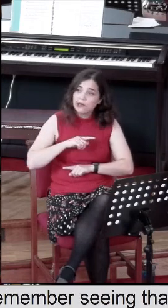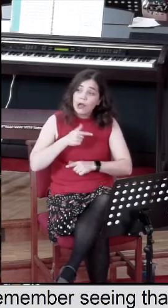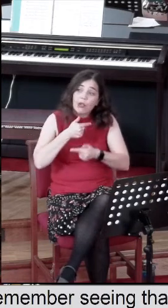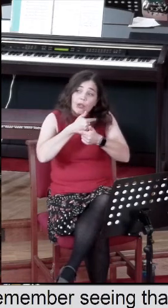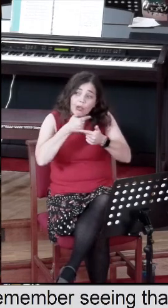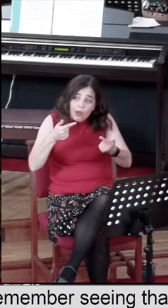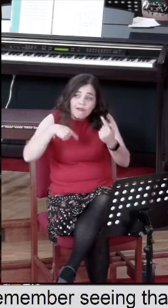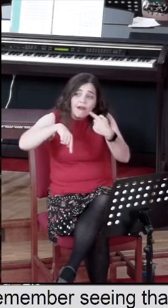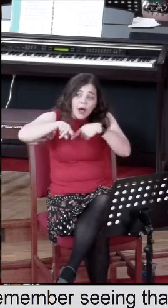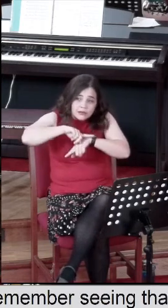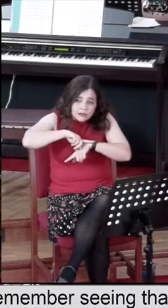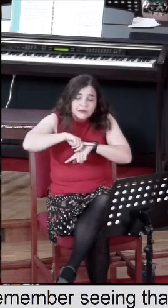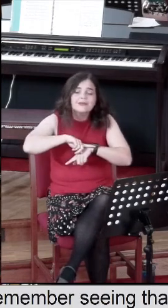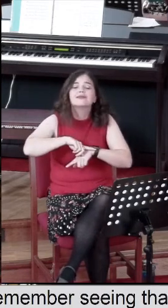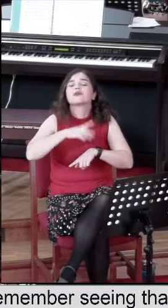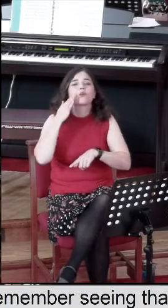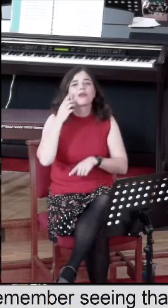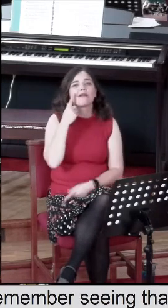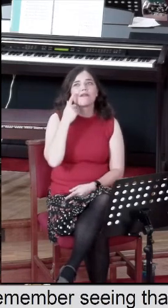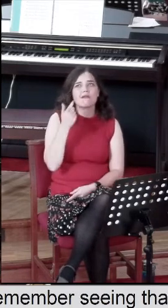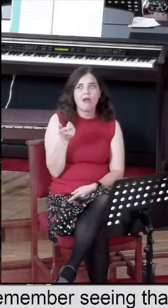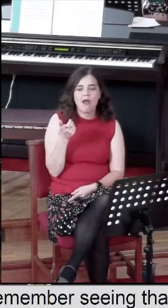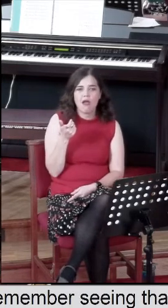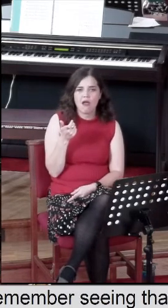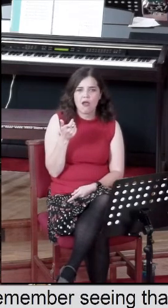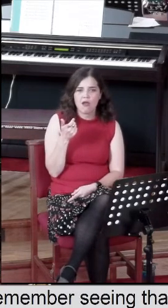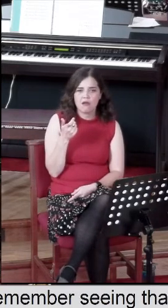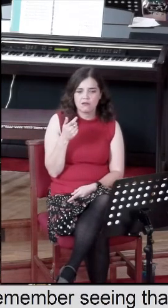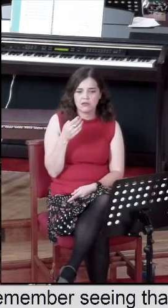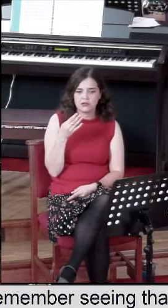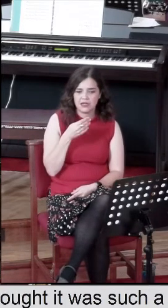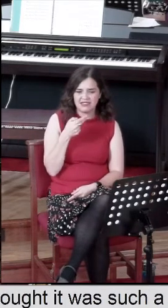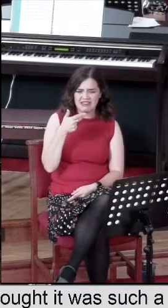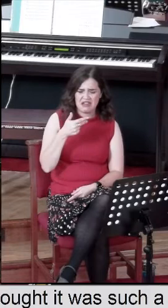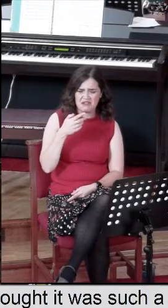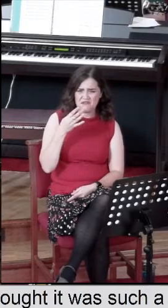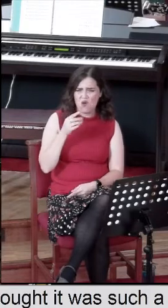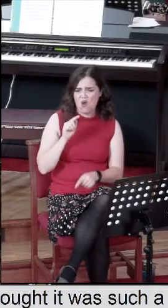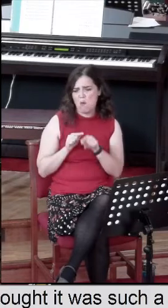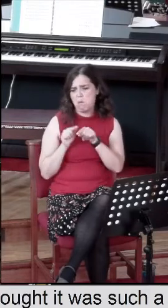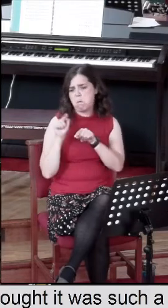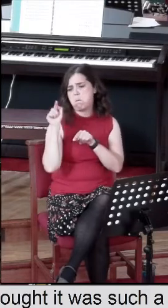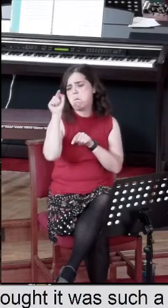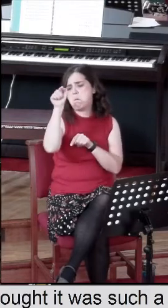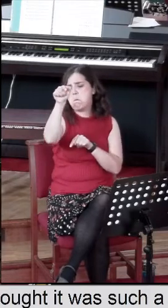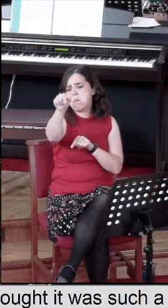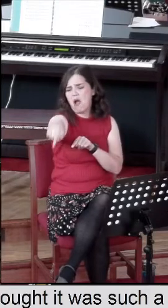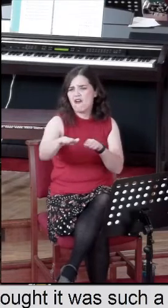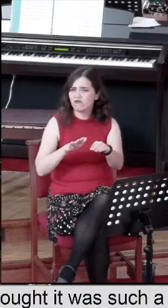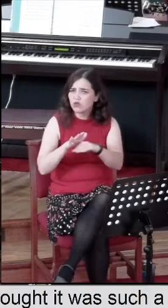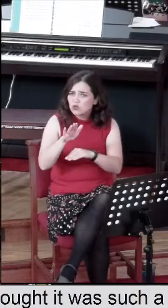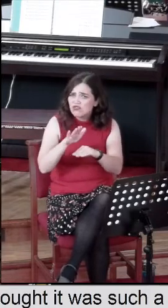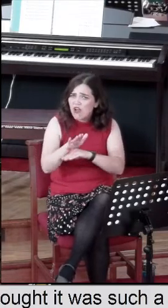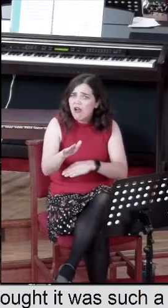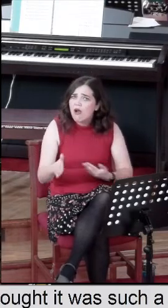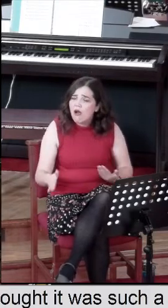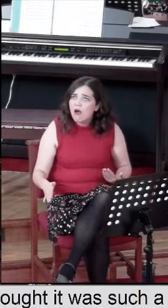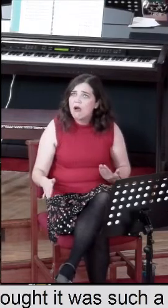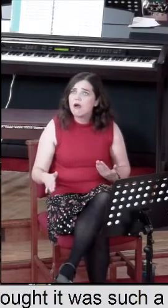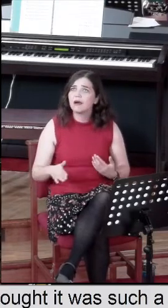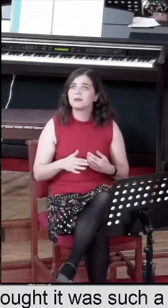lot of us here, when we were younger, when we were your age, 1984 seemed years and years ahead of us in the future. Can you believe